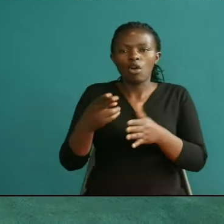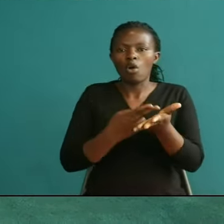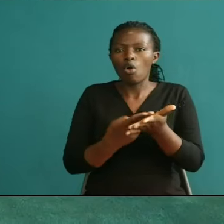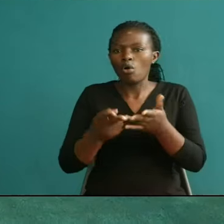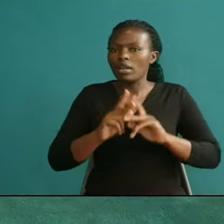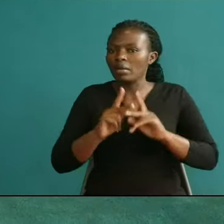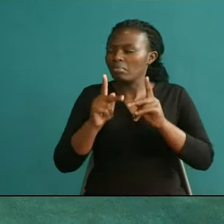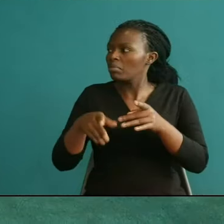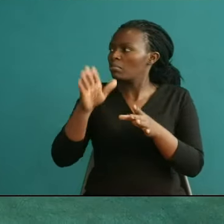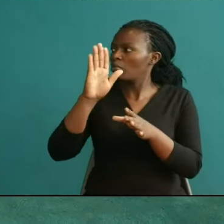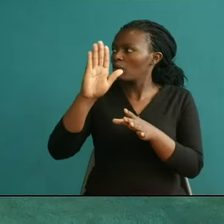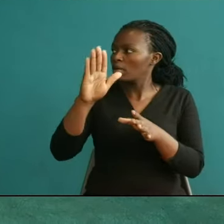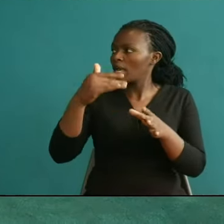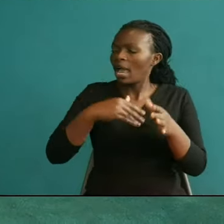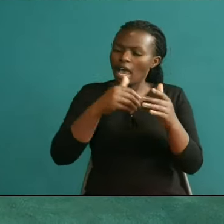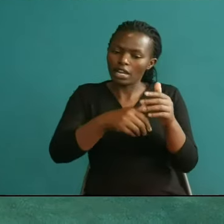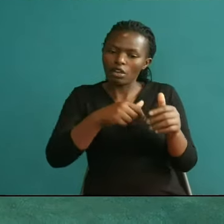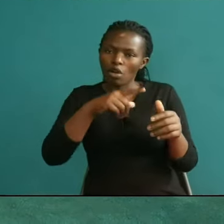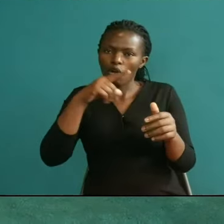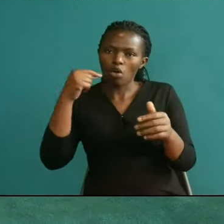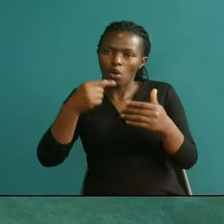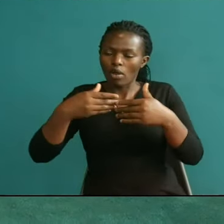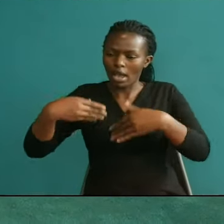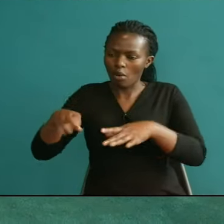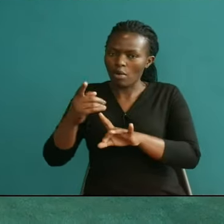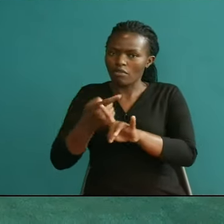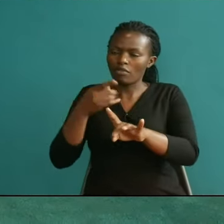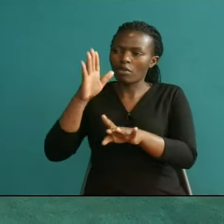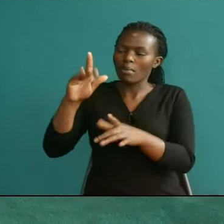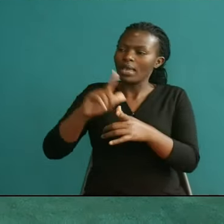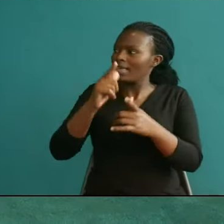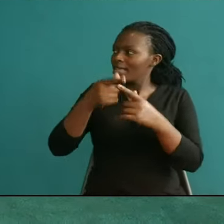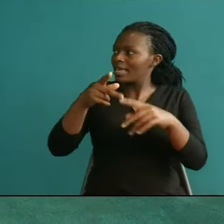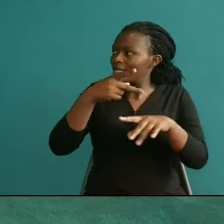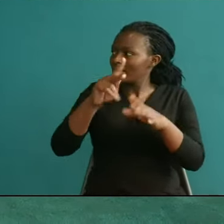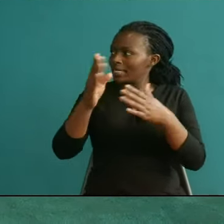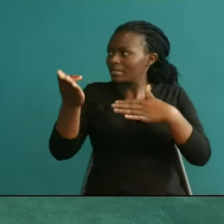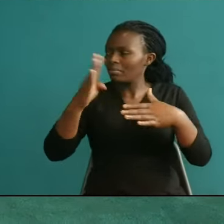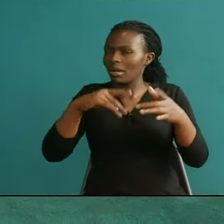have gone afar and strayed, and he needs them back to his fold.